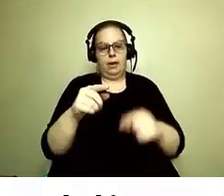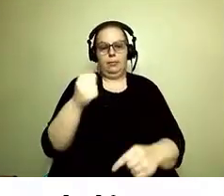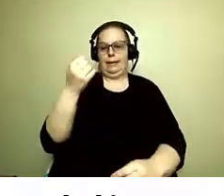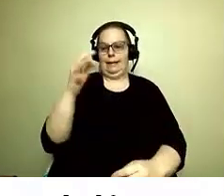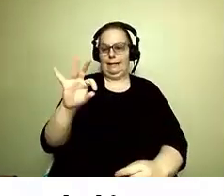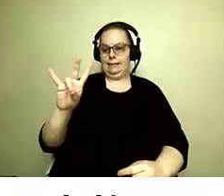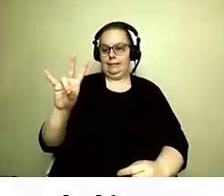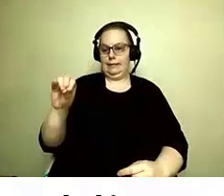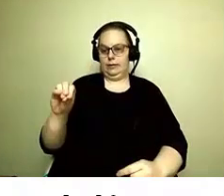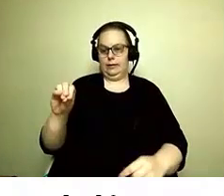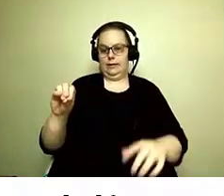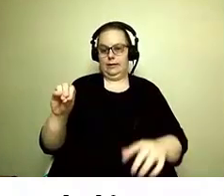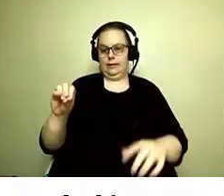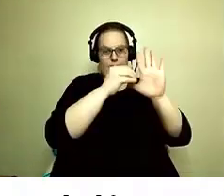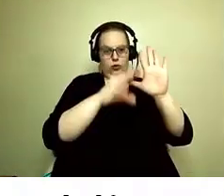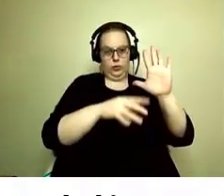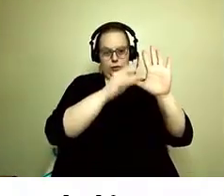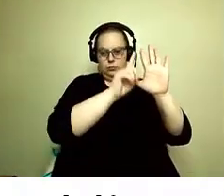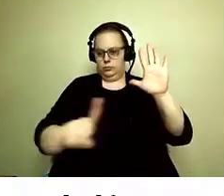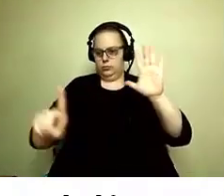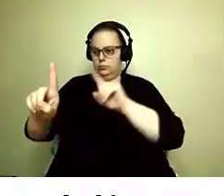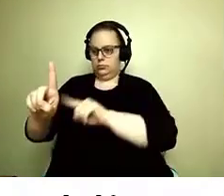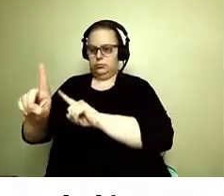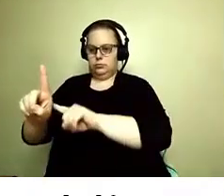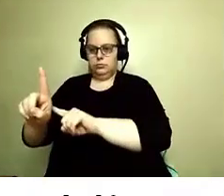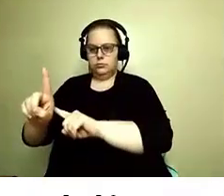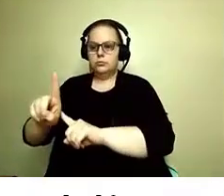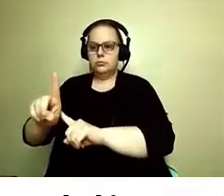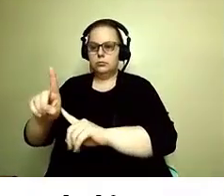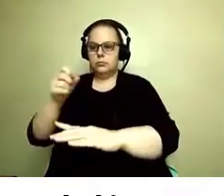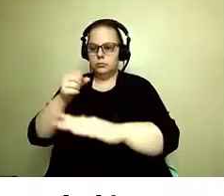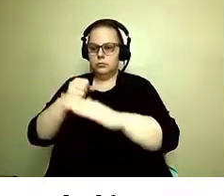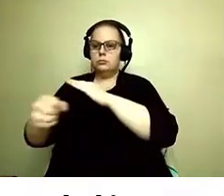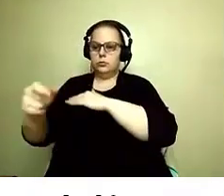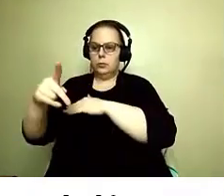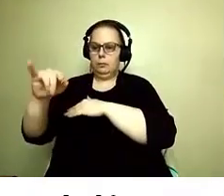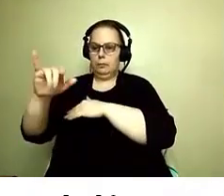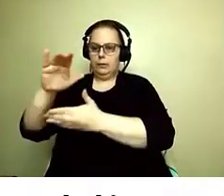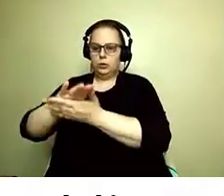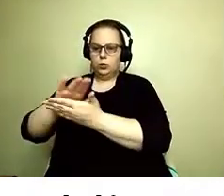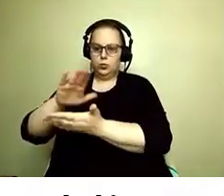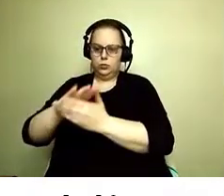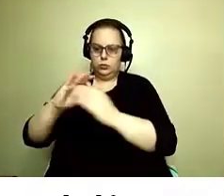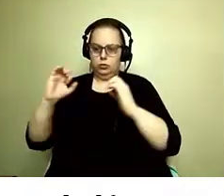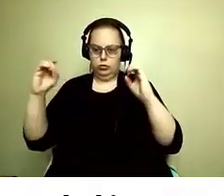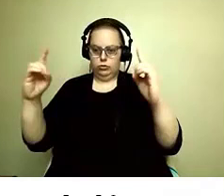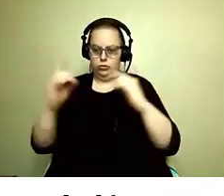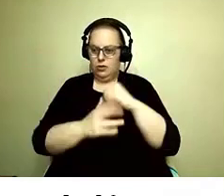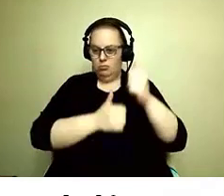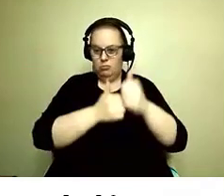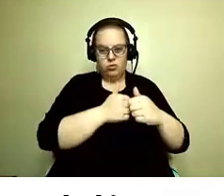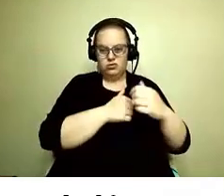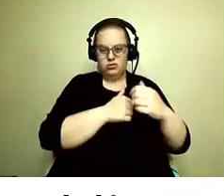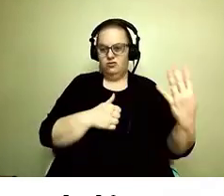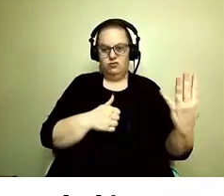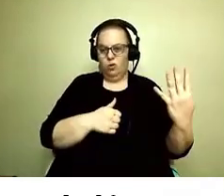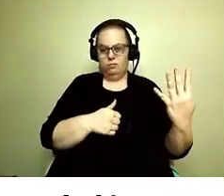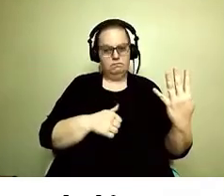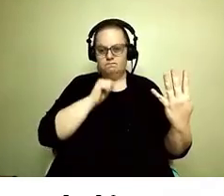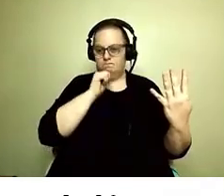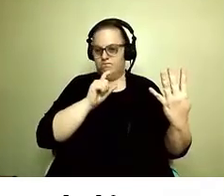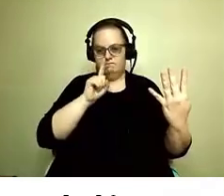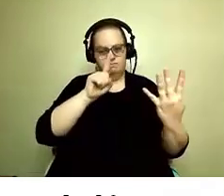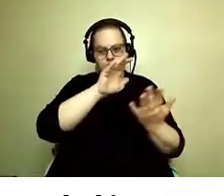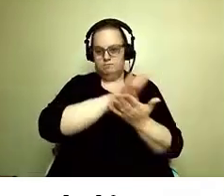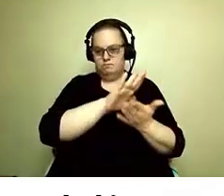in 5 students with disabilities were educated in public schools, so most were not. And you can see